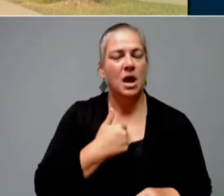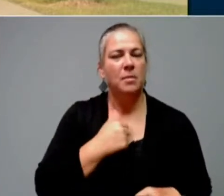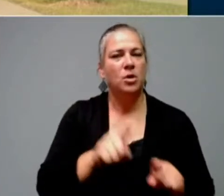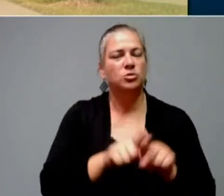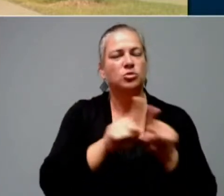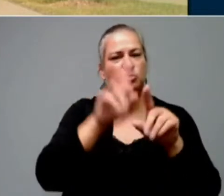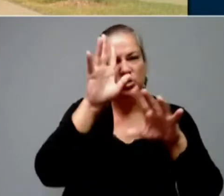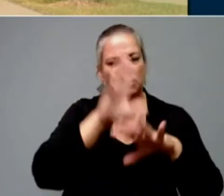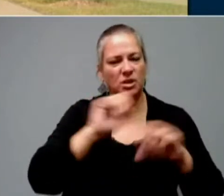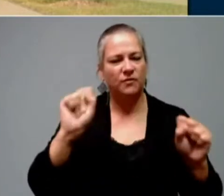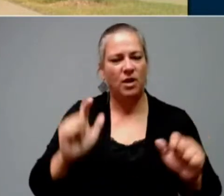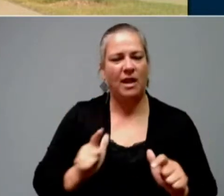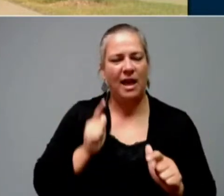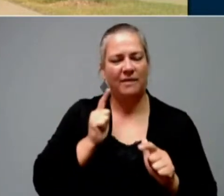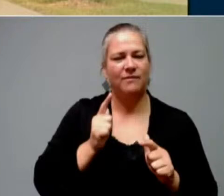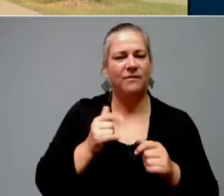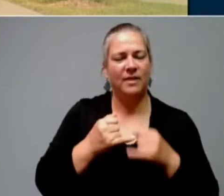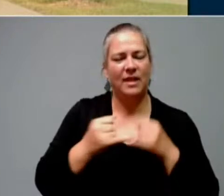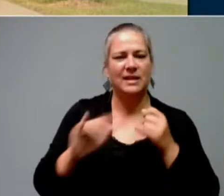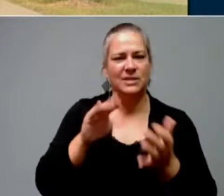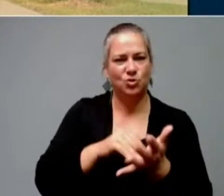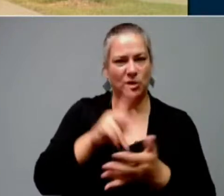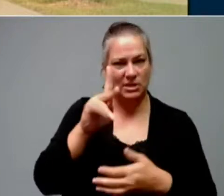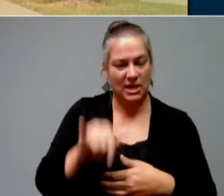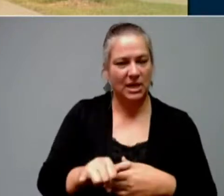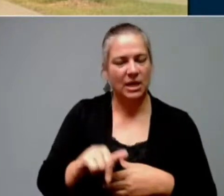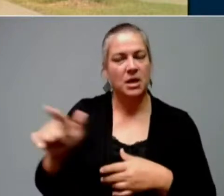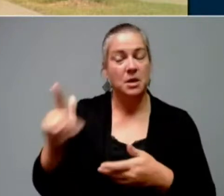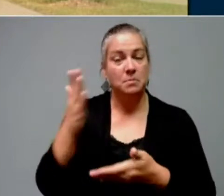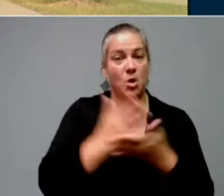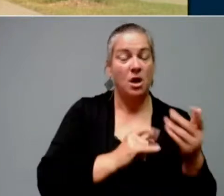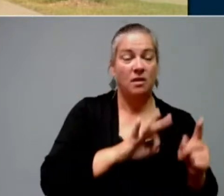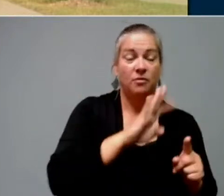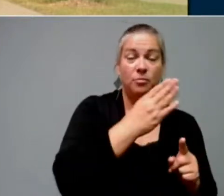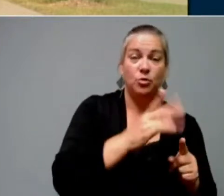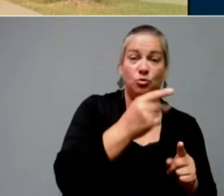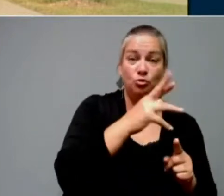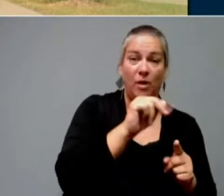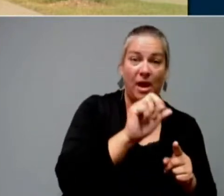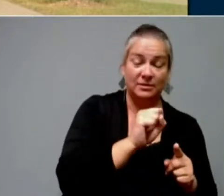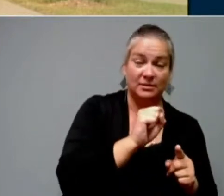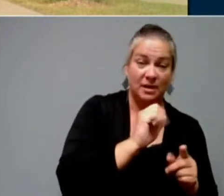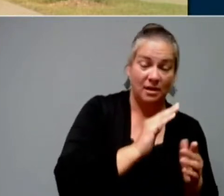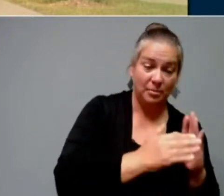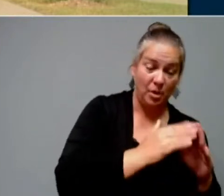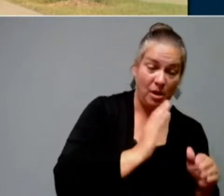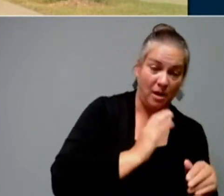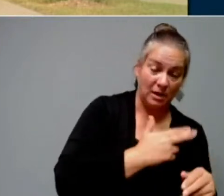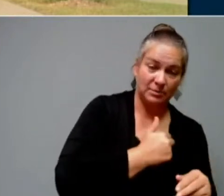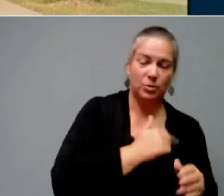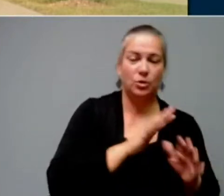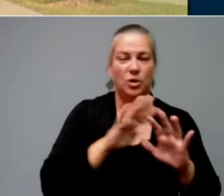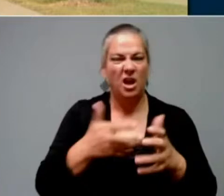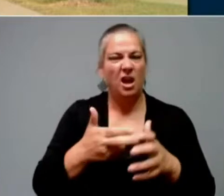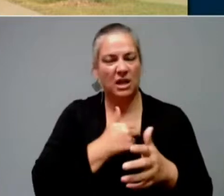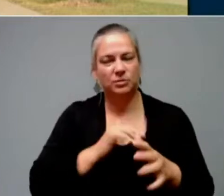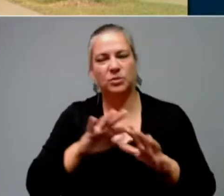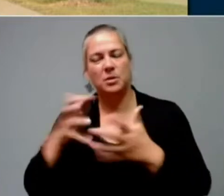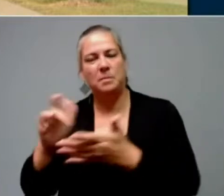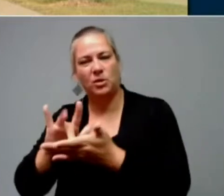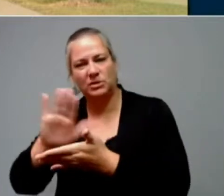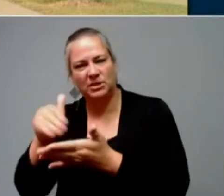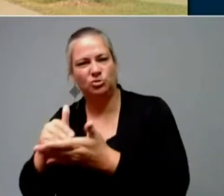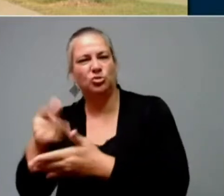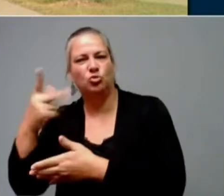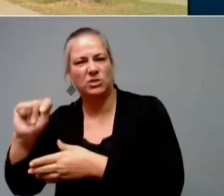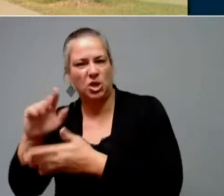Central Kentucky, which is comprised of Bluegrass Community Hospital, Bourbon Community Hospital, Clark Regional Medical Center, and Georgetown Community Hospital.